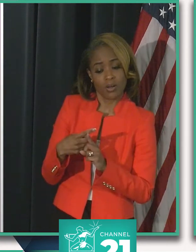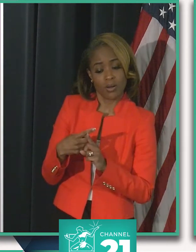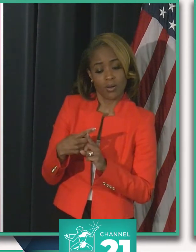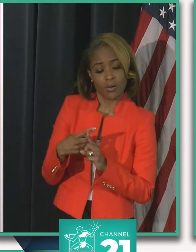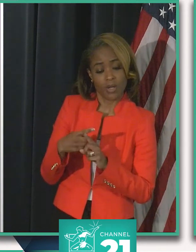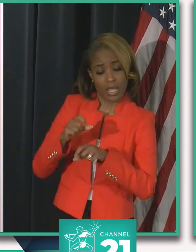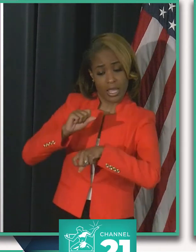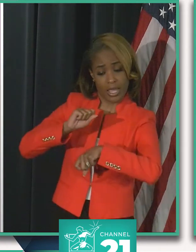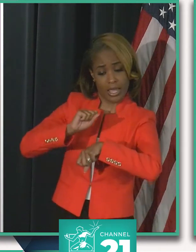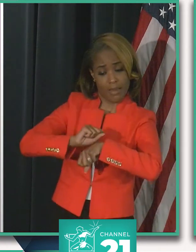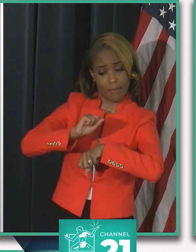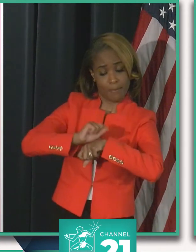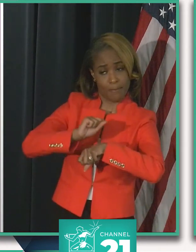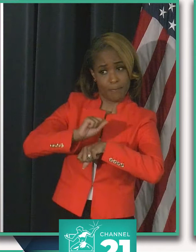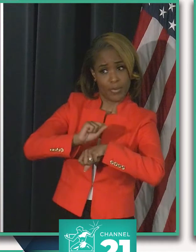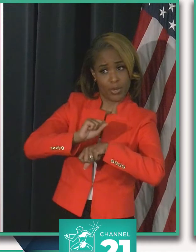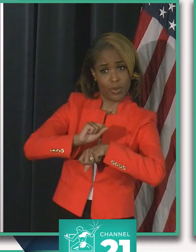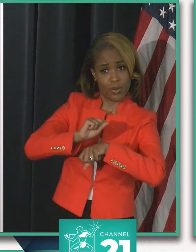employment with